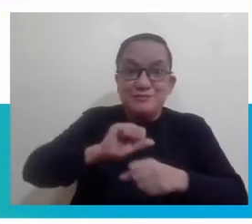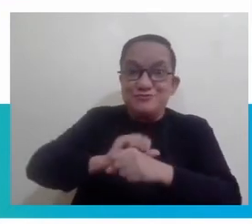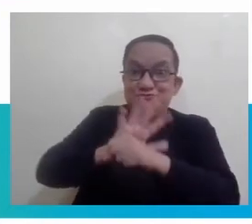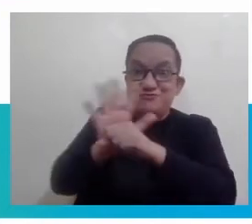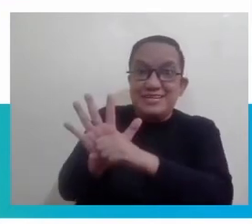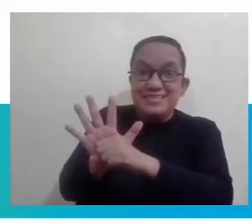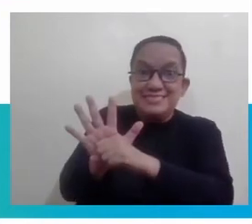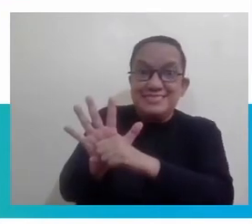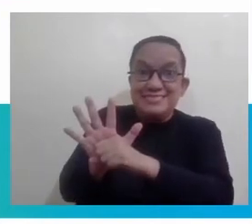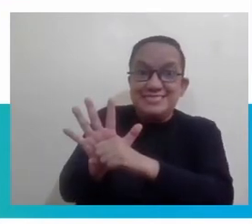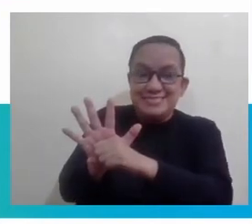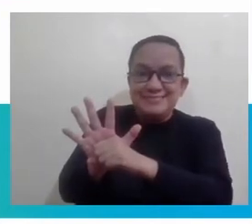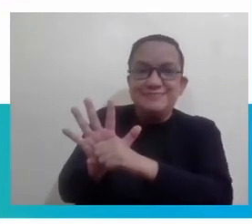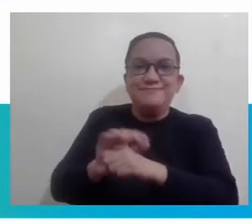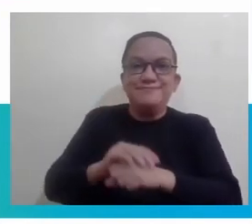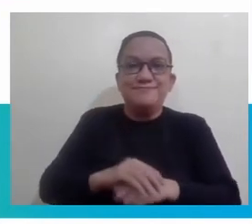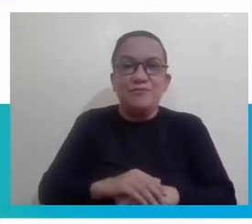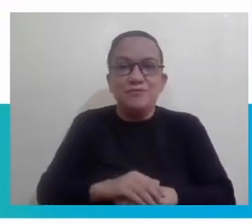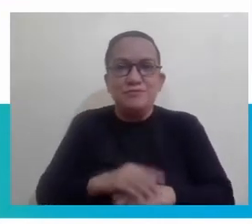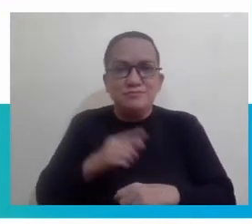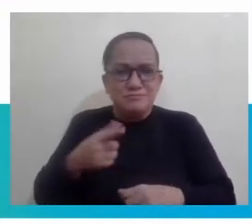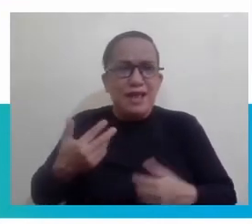Maybe if I can share that one of